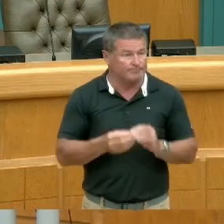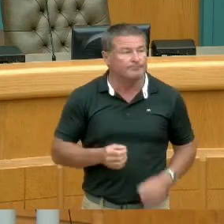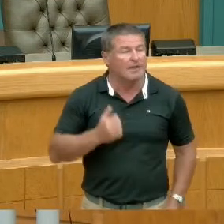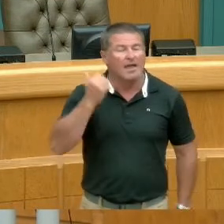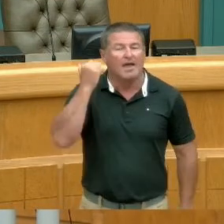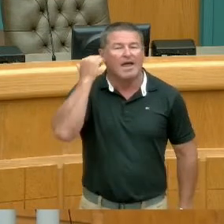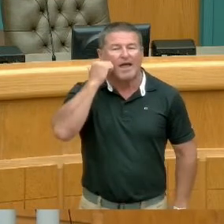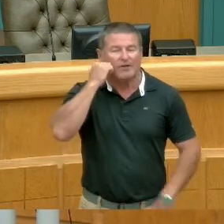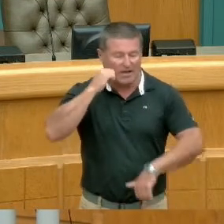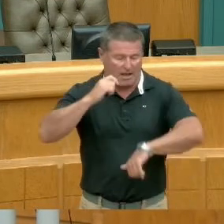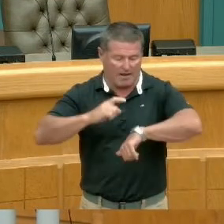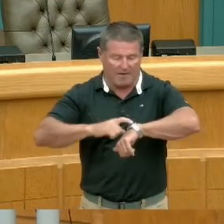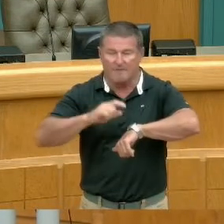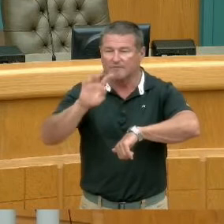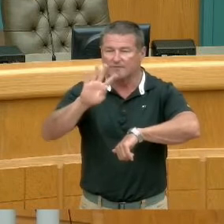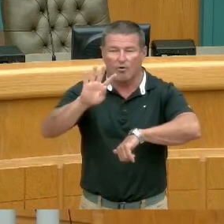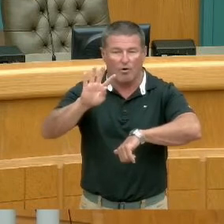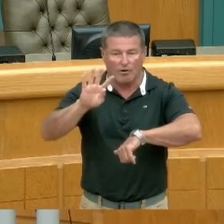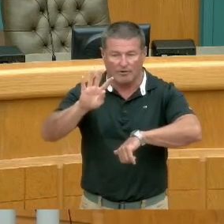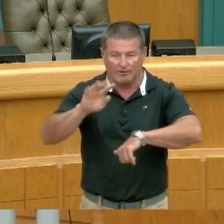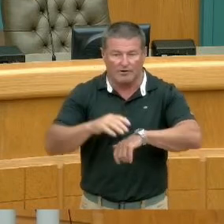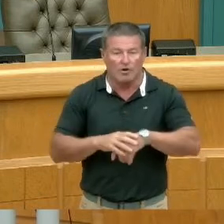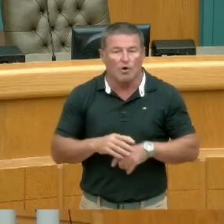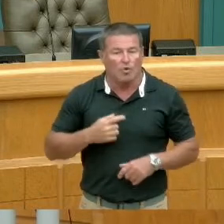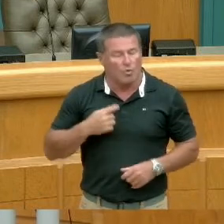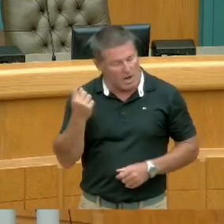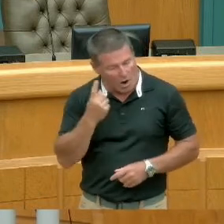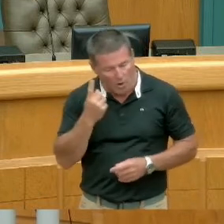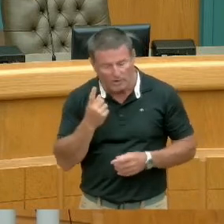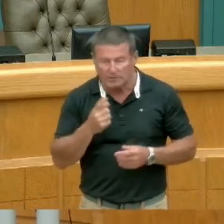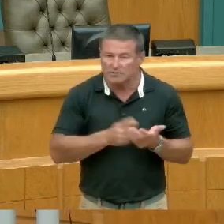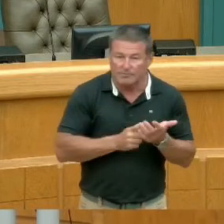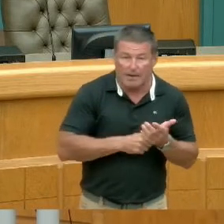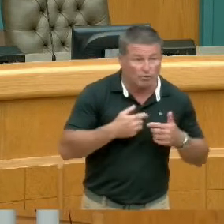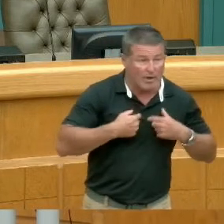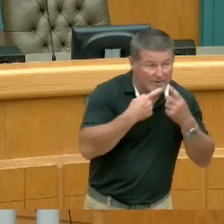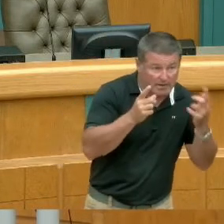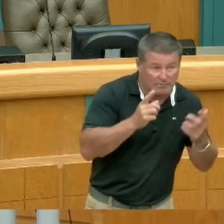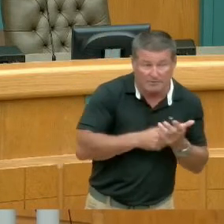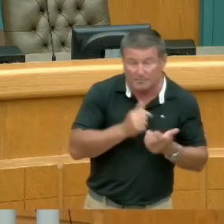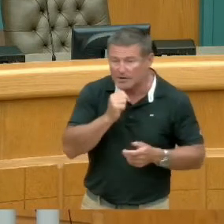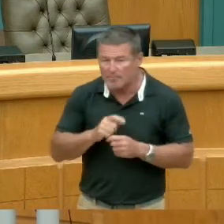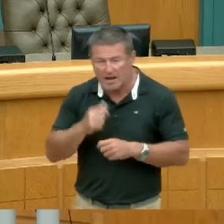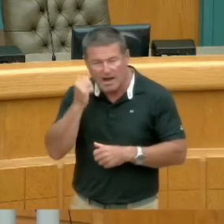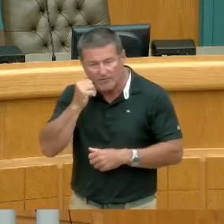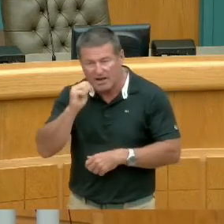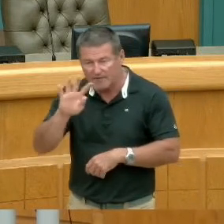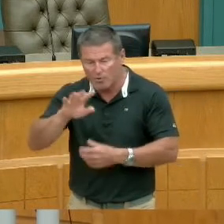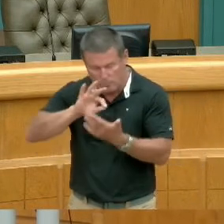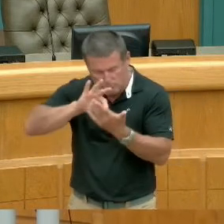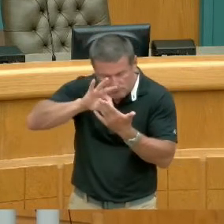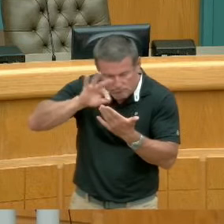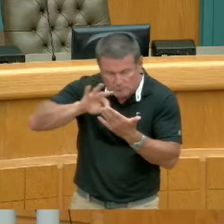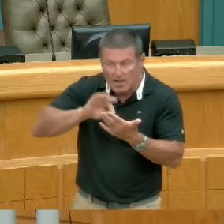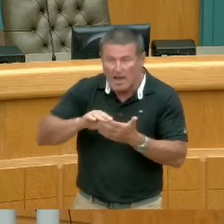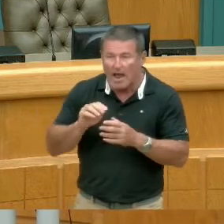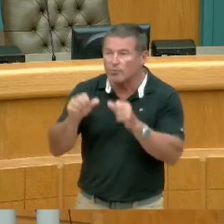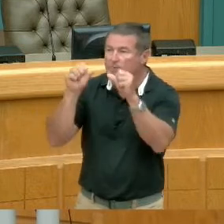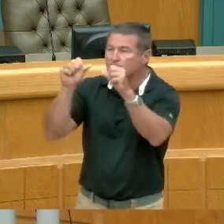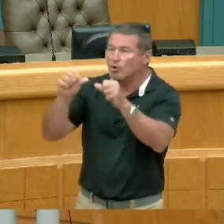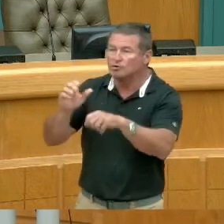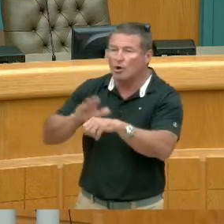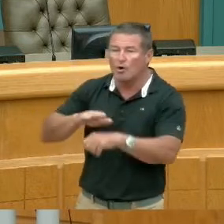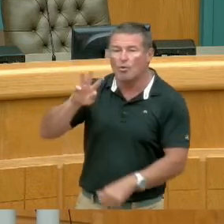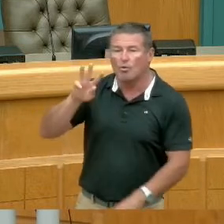o'clock, regardless if we're here presenting or not, we update the data and we present it here, but we also place it on our website. There's a